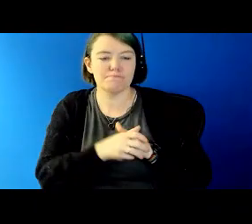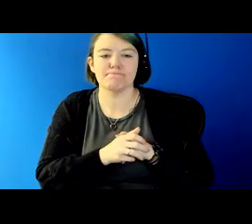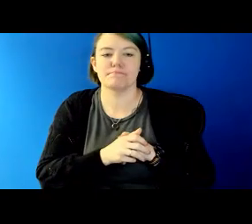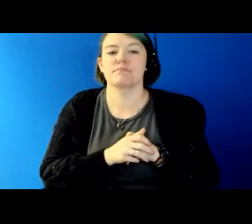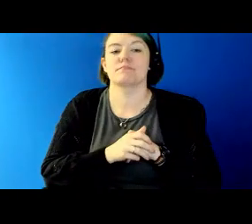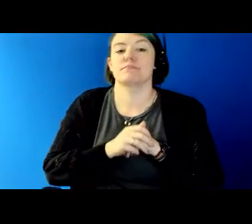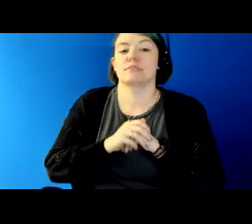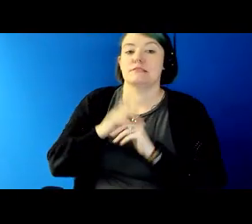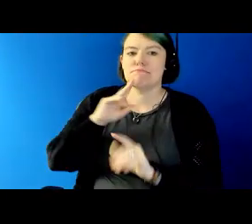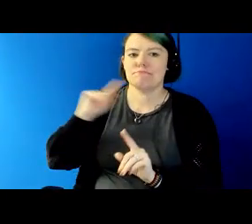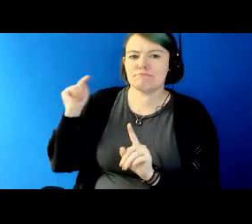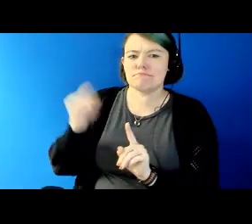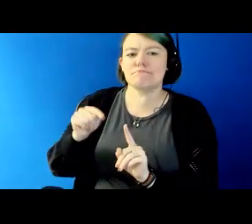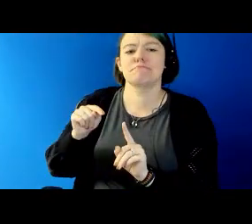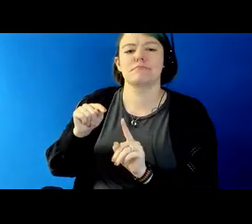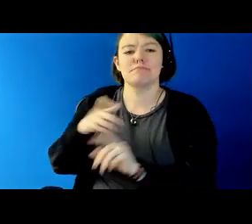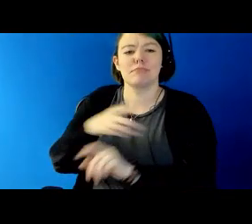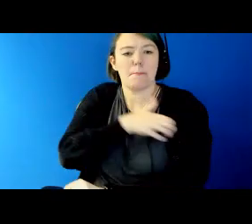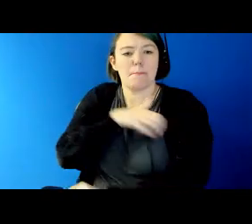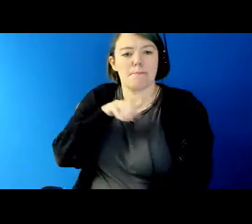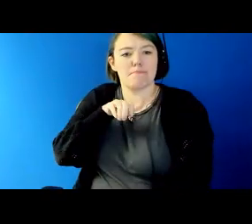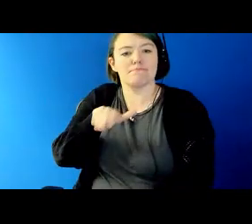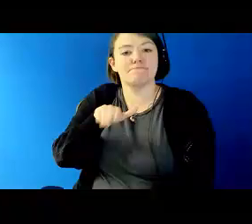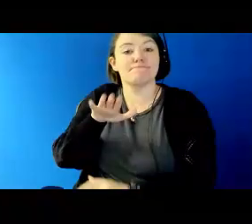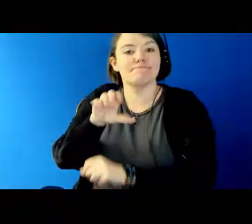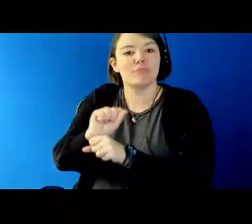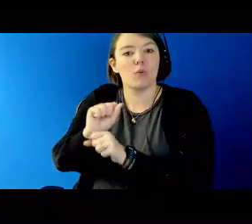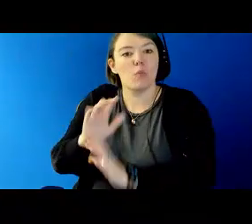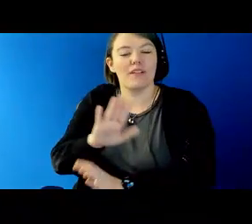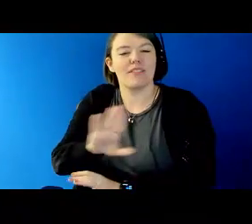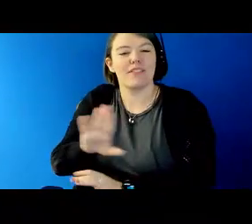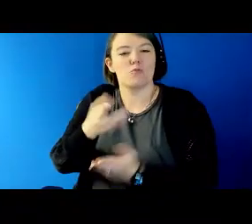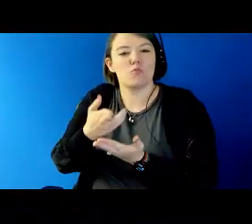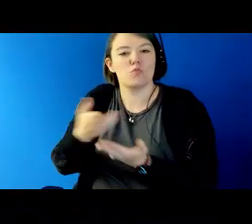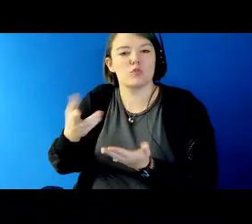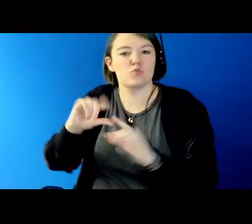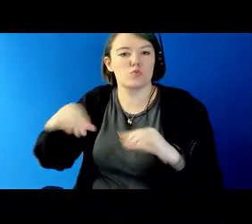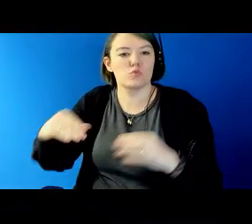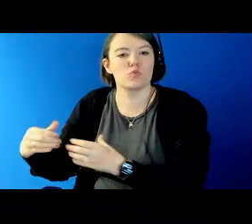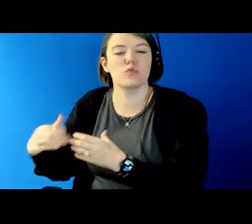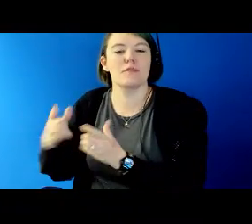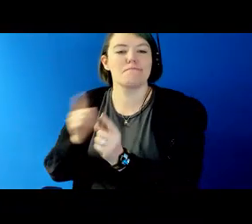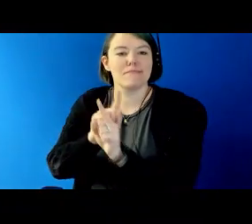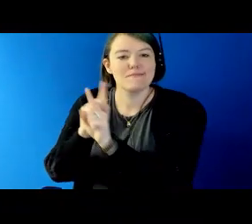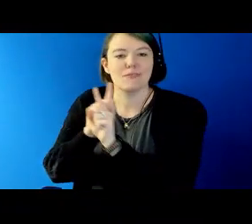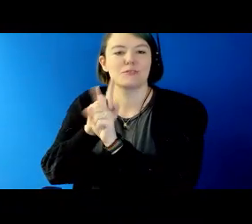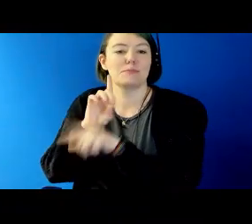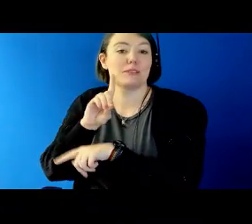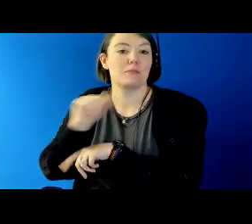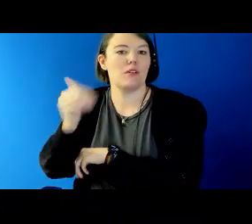financial empowerment. Disability inclusion does not happen by accident. It happens only by